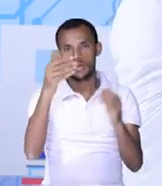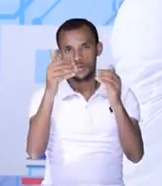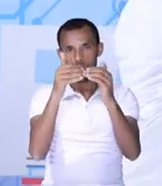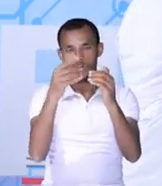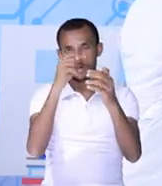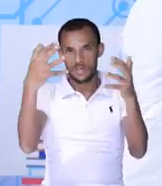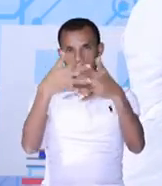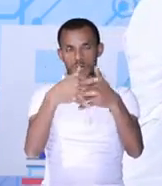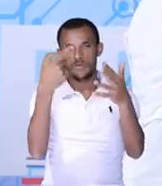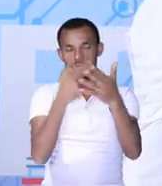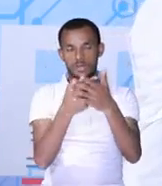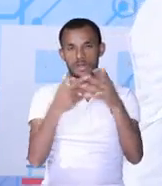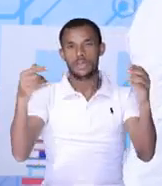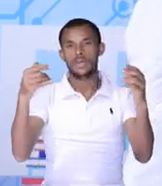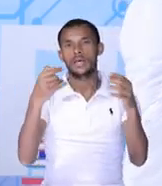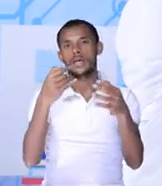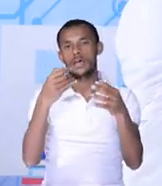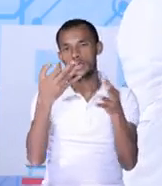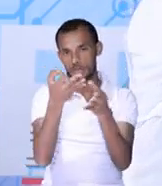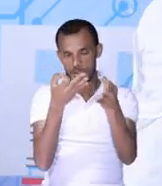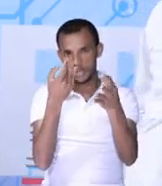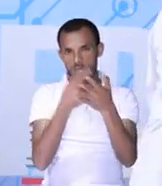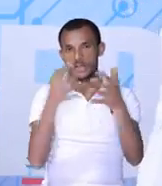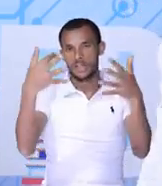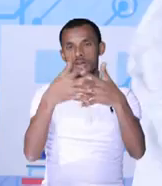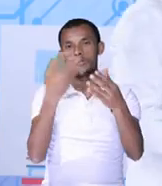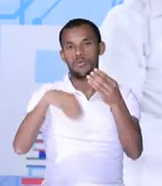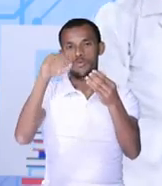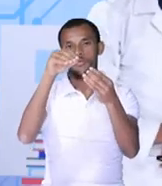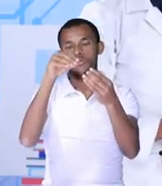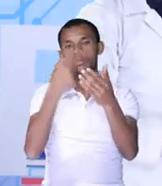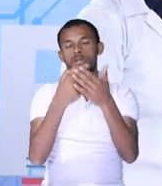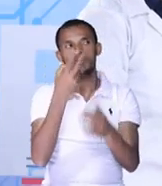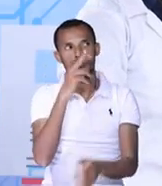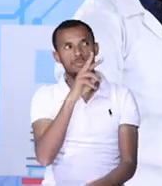the integration of this expression plus the integration of this one.